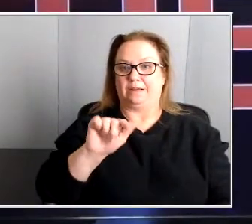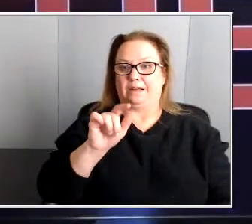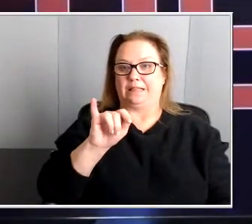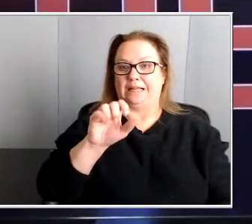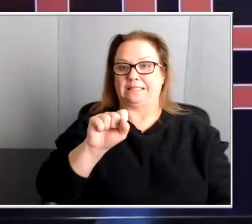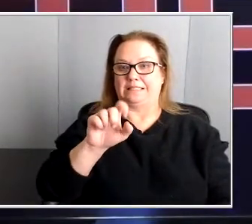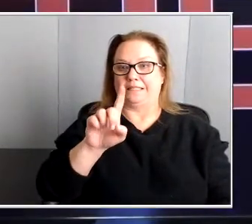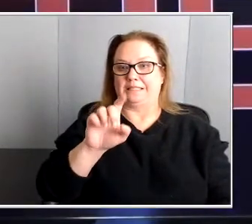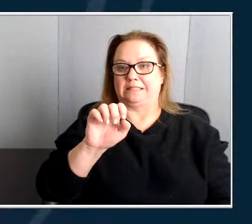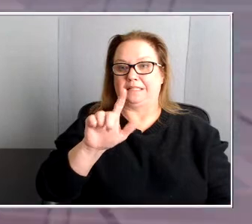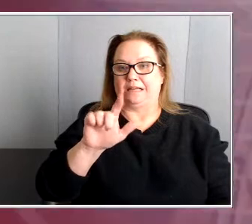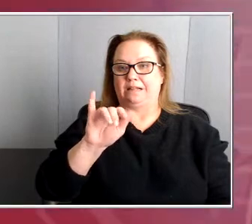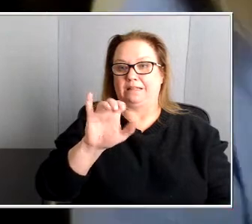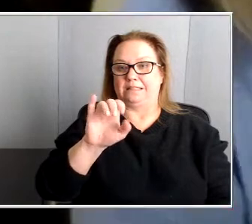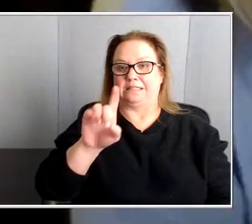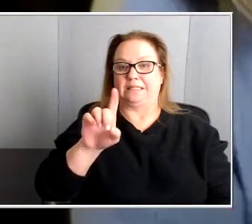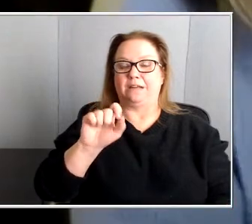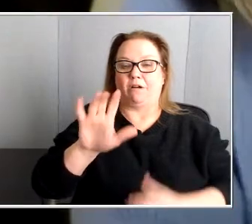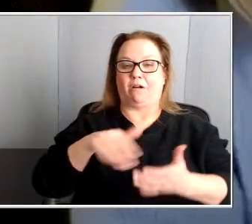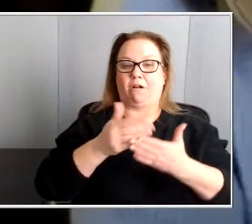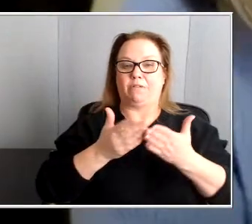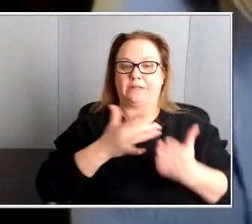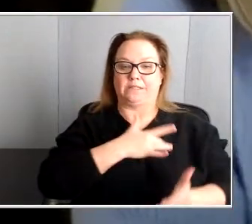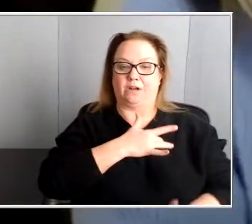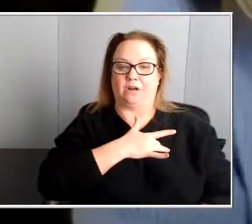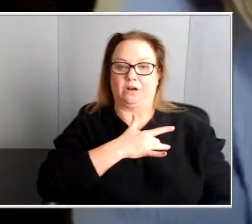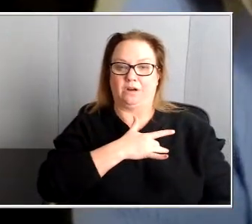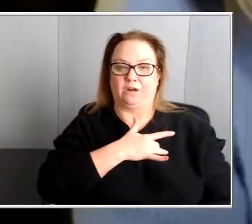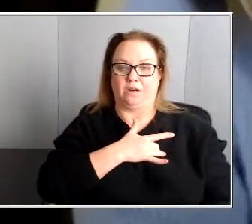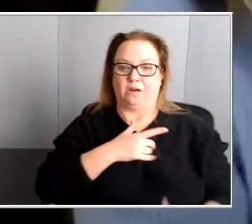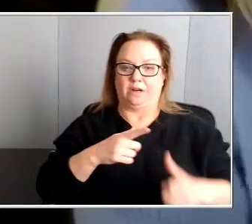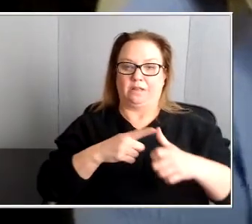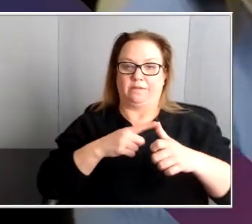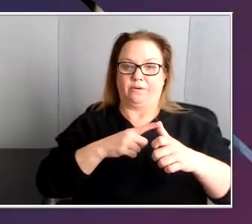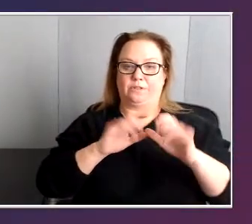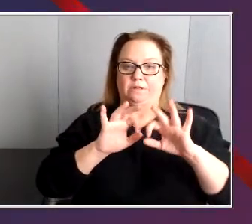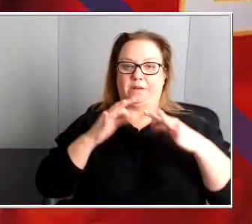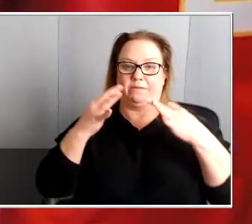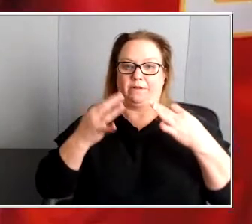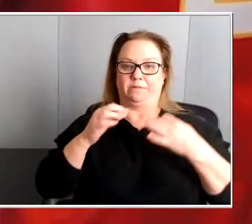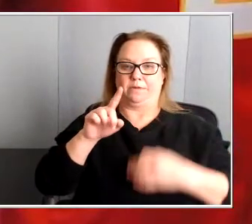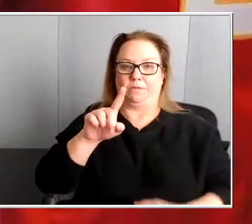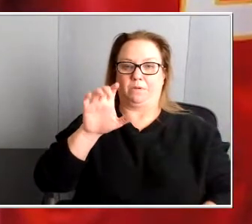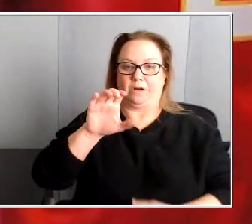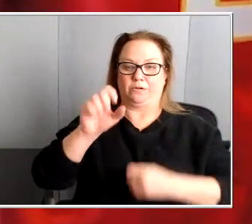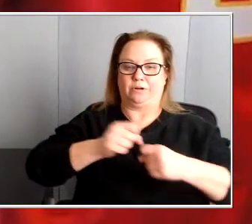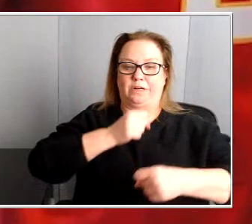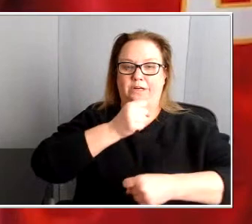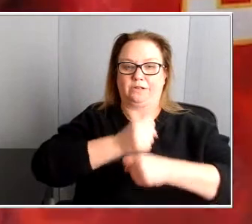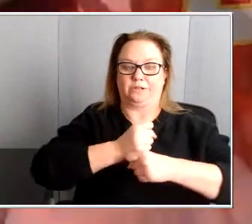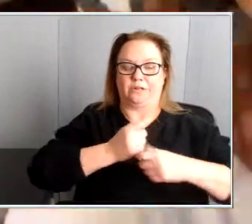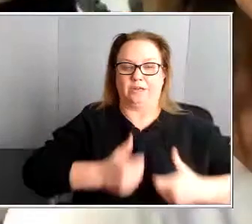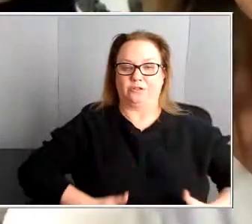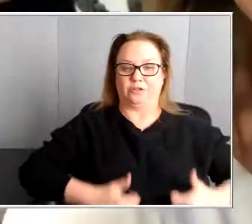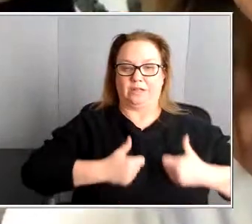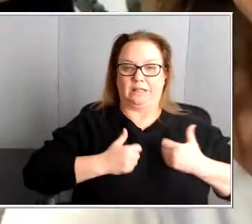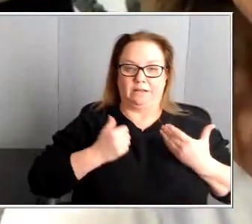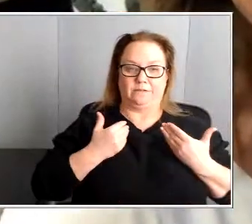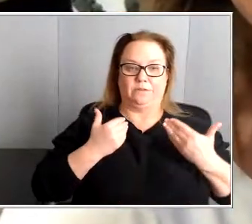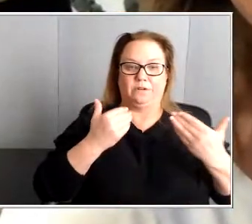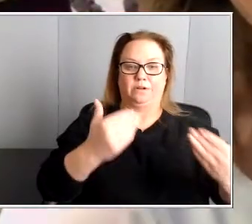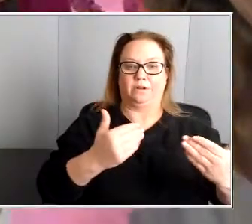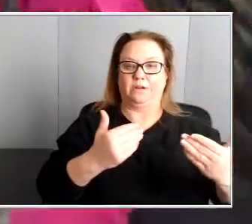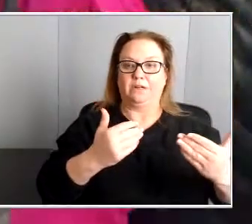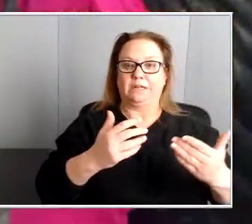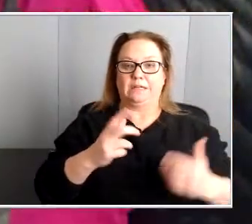the next All Things Heart. I would like to be the first in my family to break 100 years. She lives life full throttle, and it turns out she